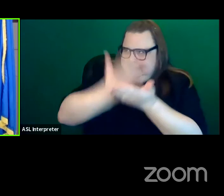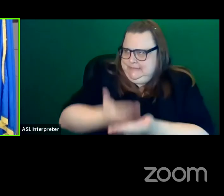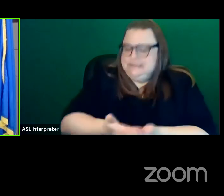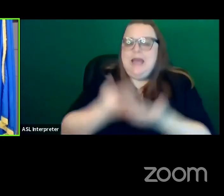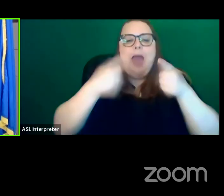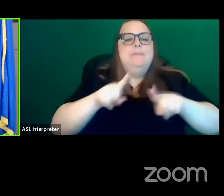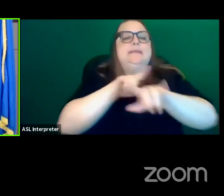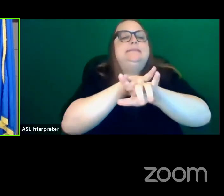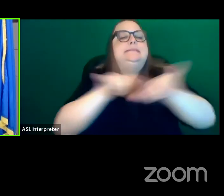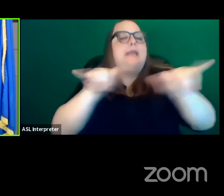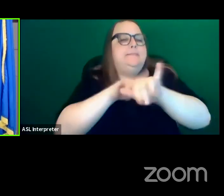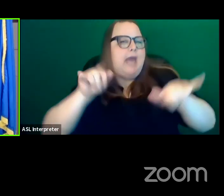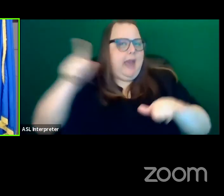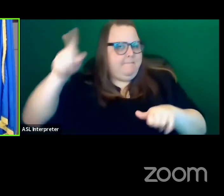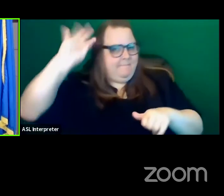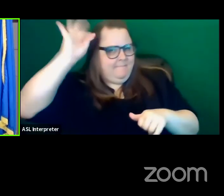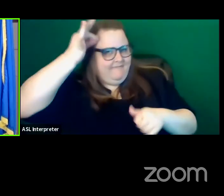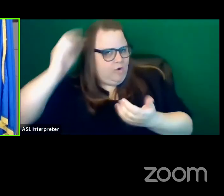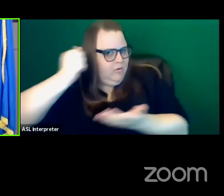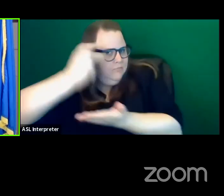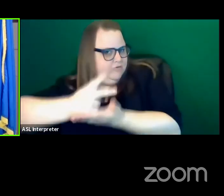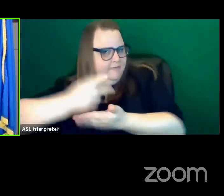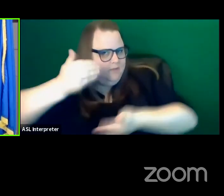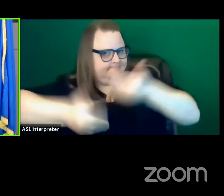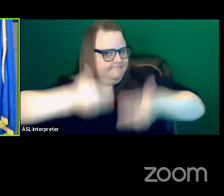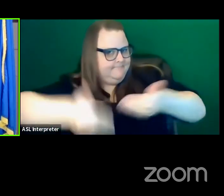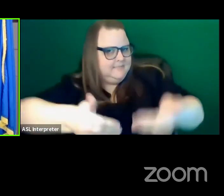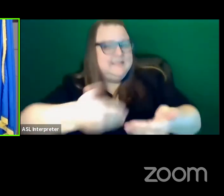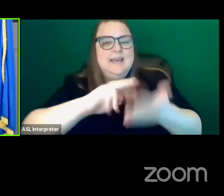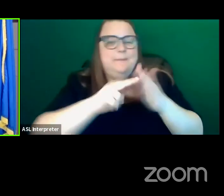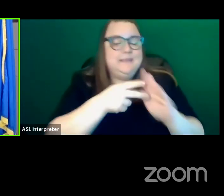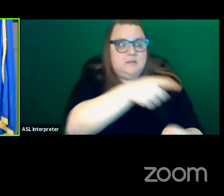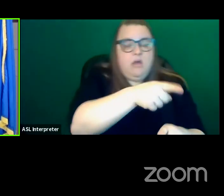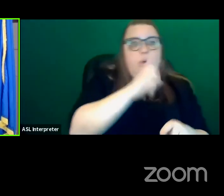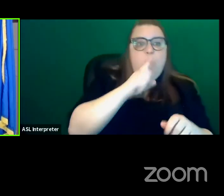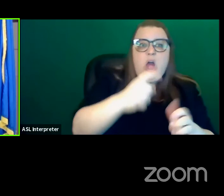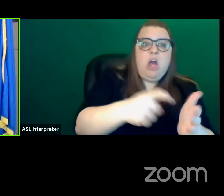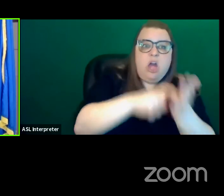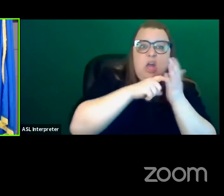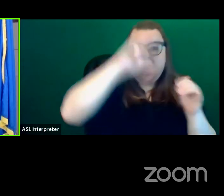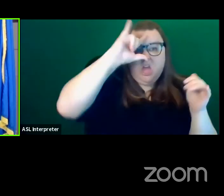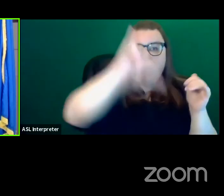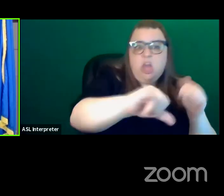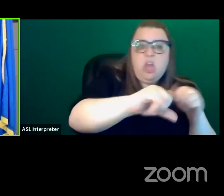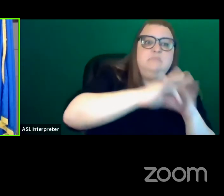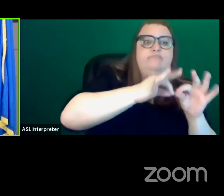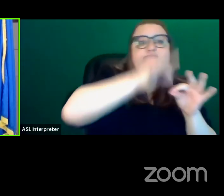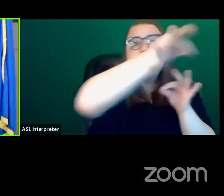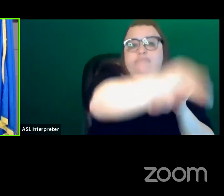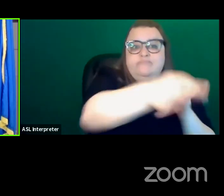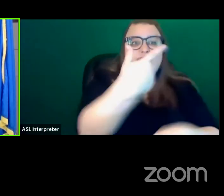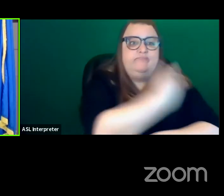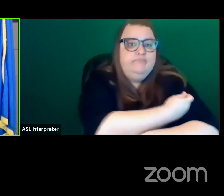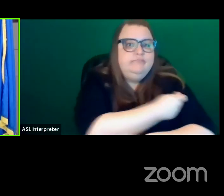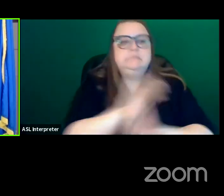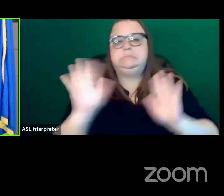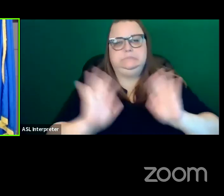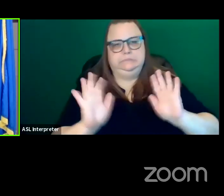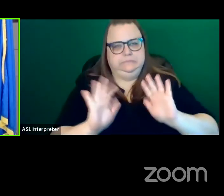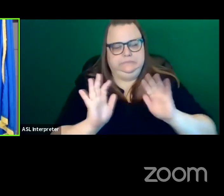federal approval agency process and is not anticipated to cause any delay in getting a safe vaccine to the